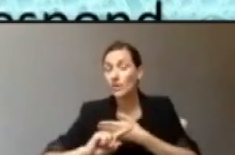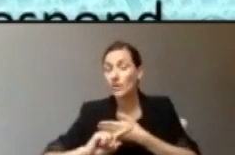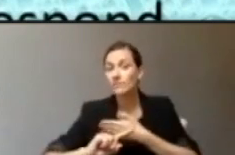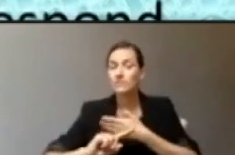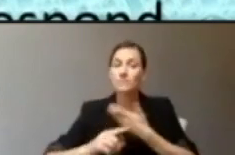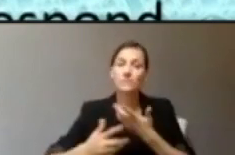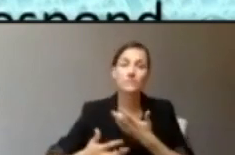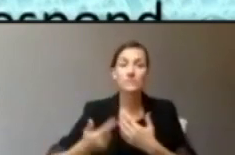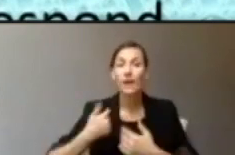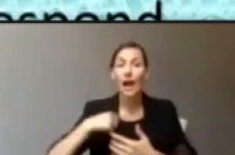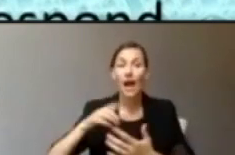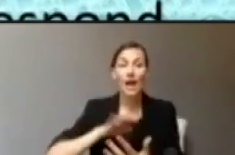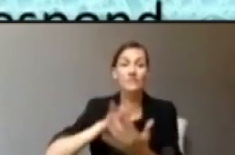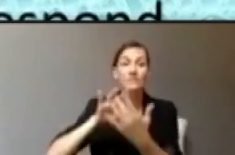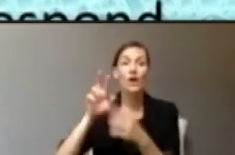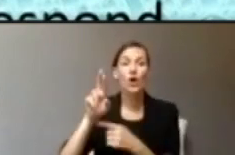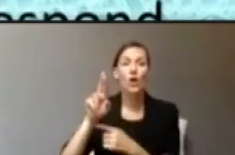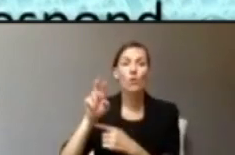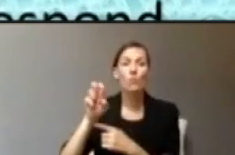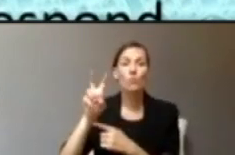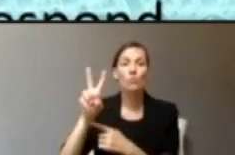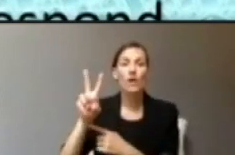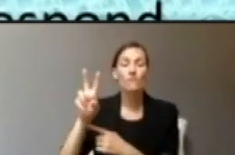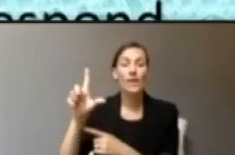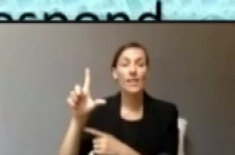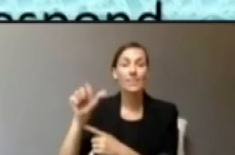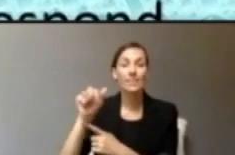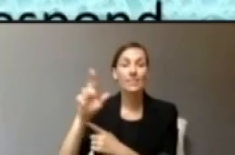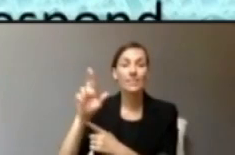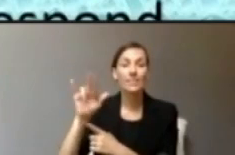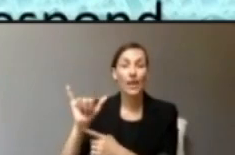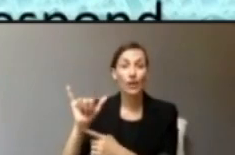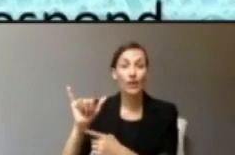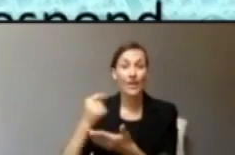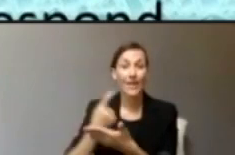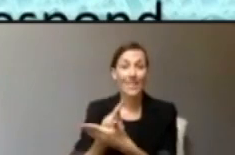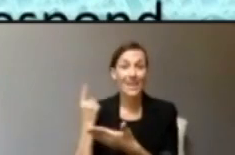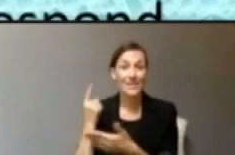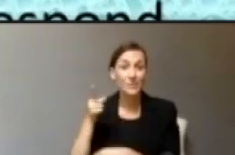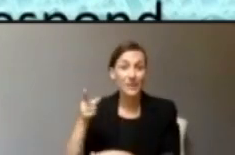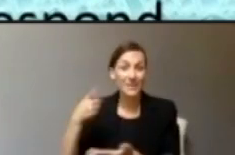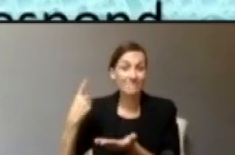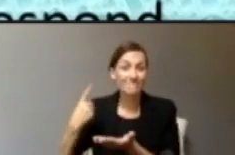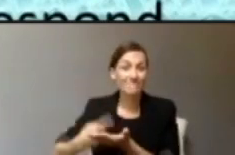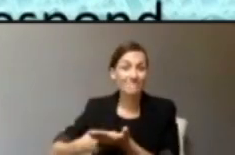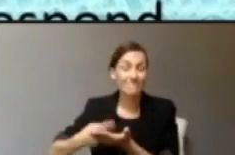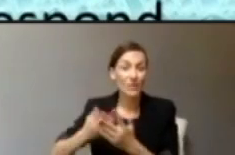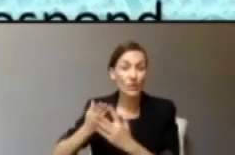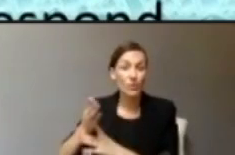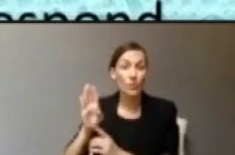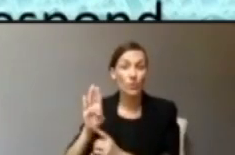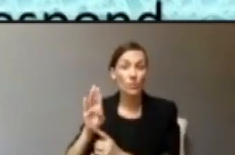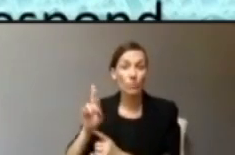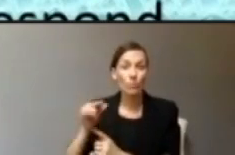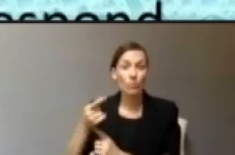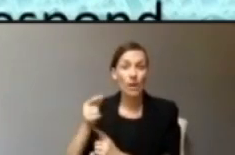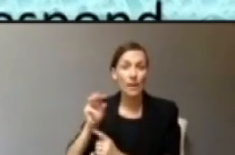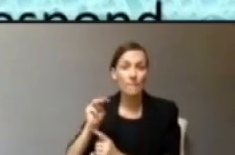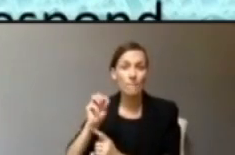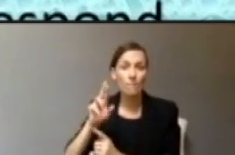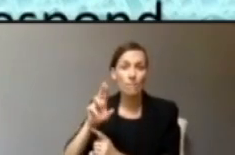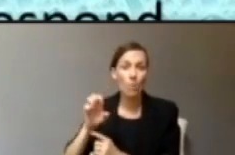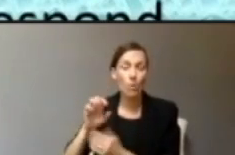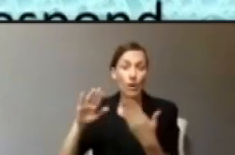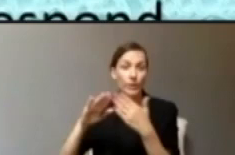I reached out to Reverend Larry last week after his talk for the Brightmoor community to see if he could